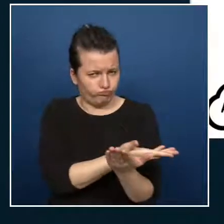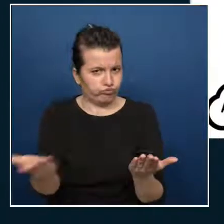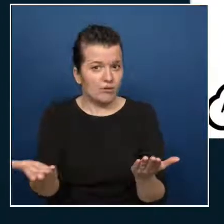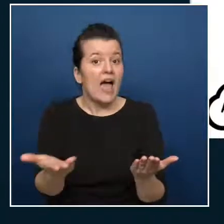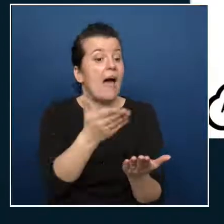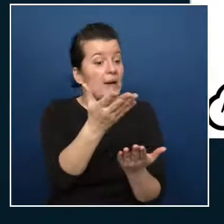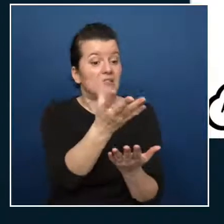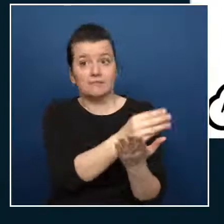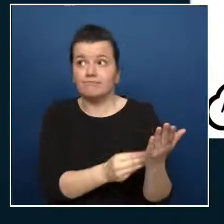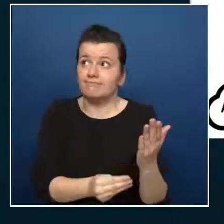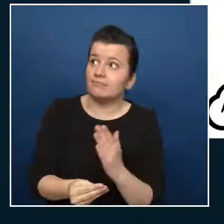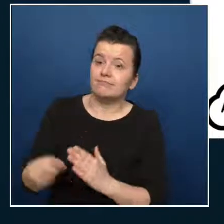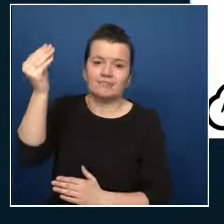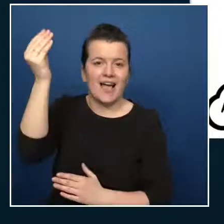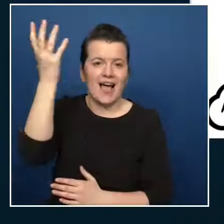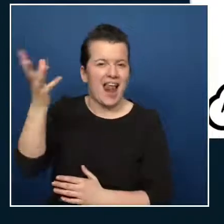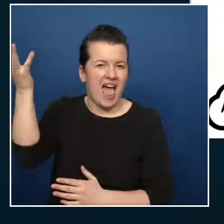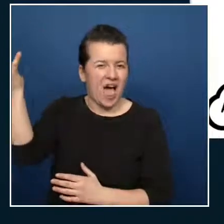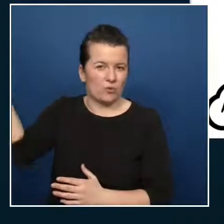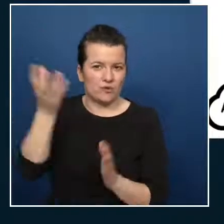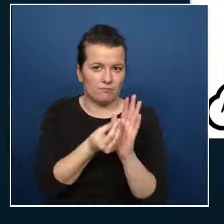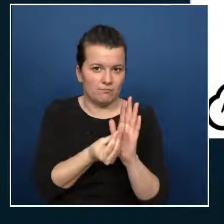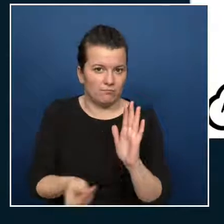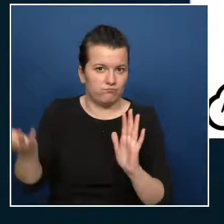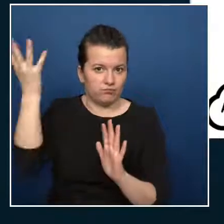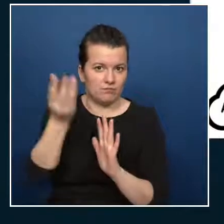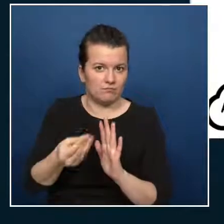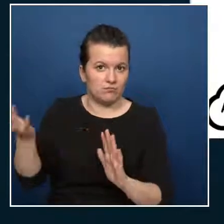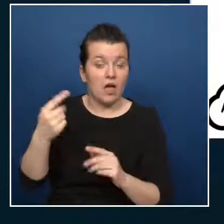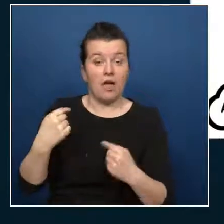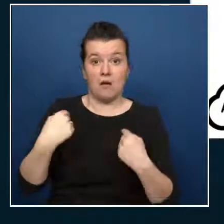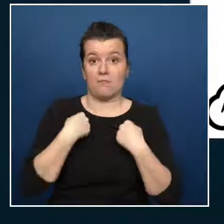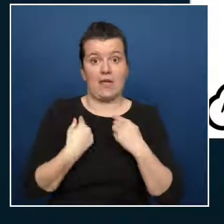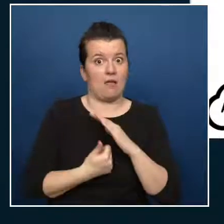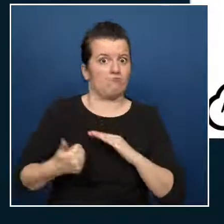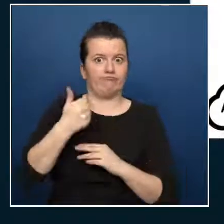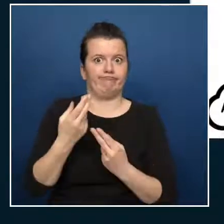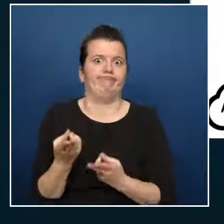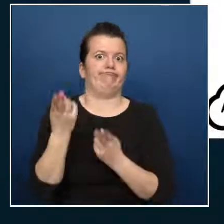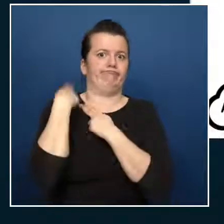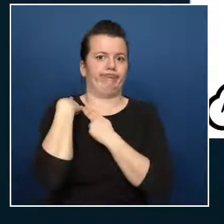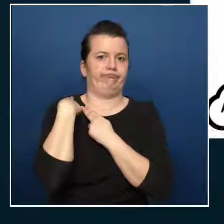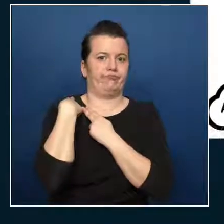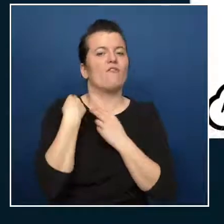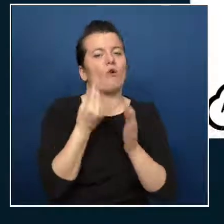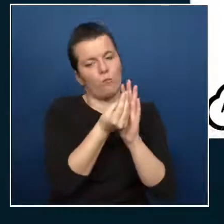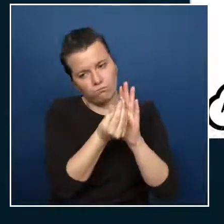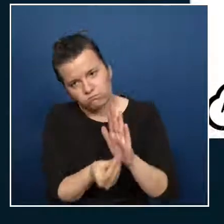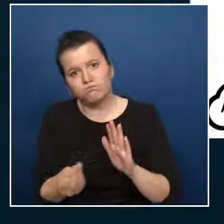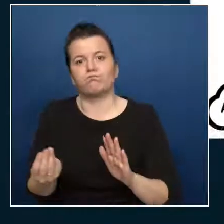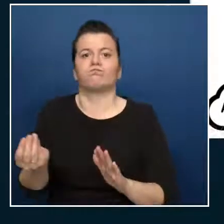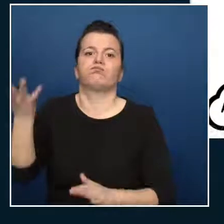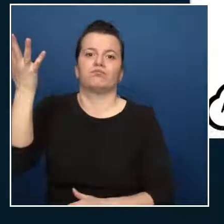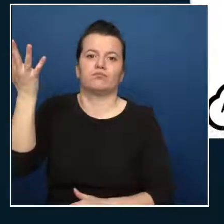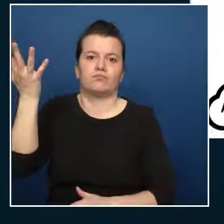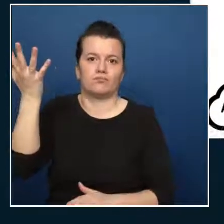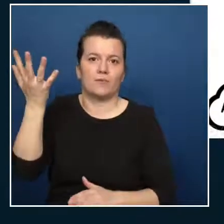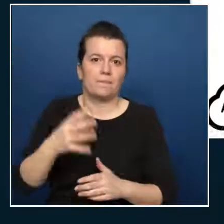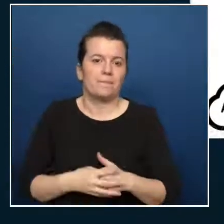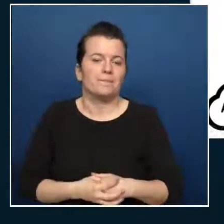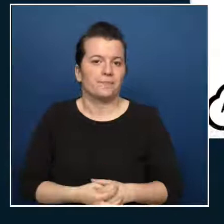I was the main person that were responsible in moving that project to the